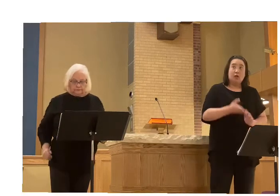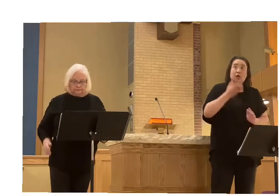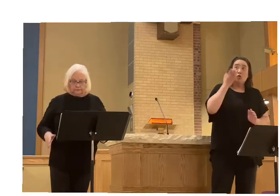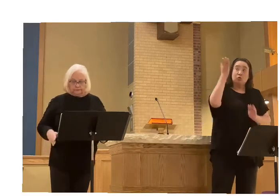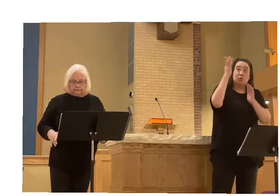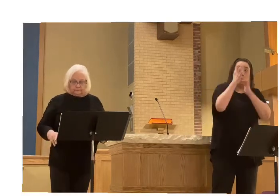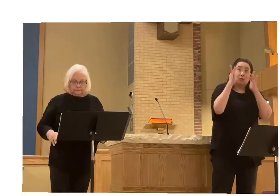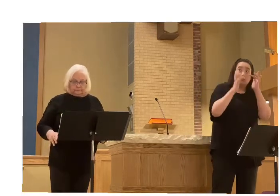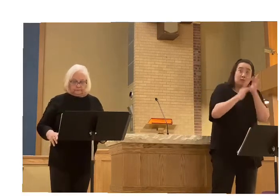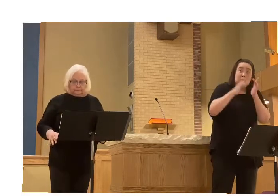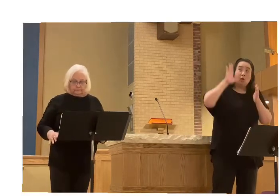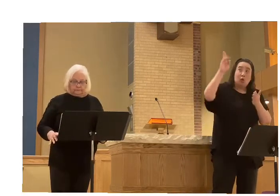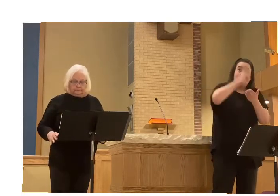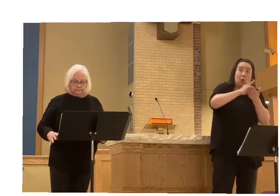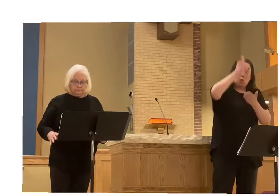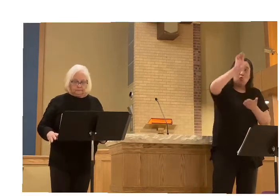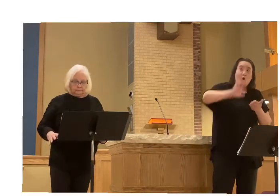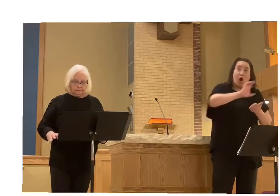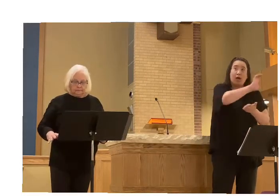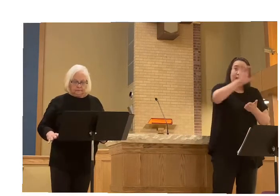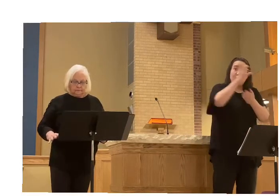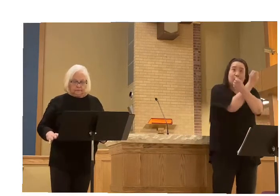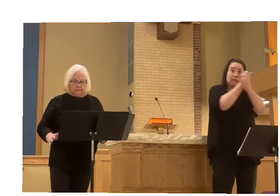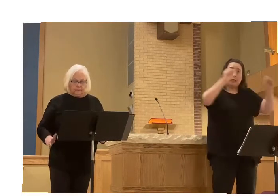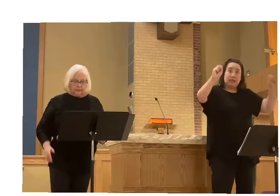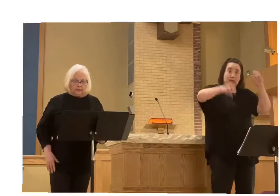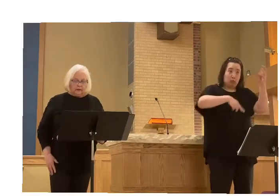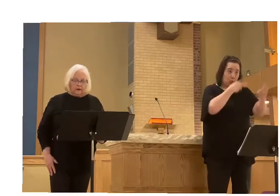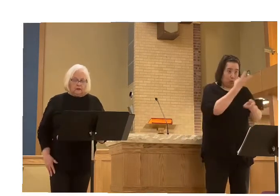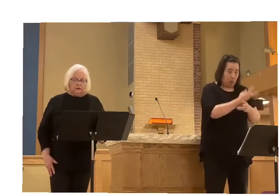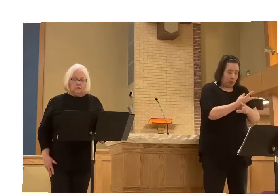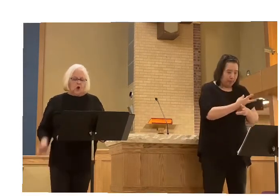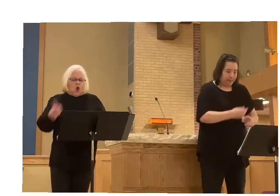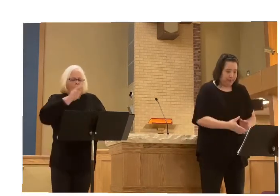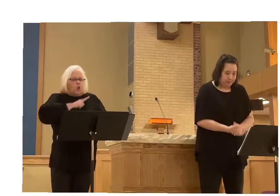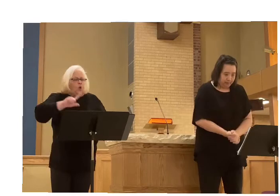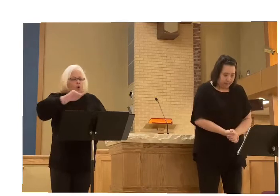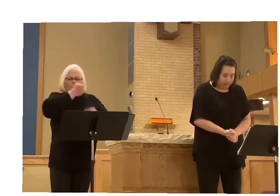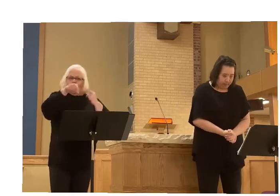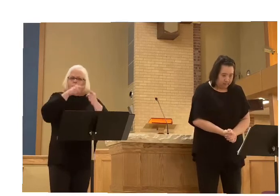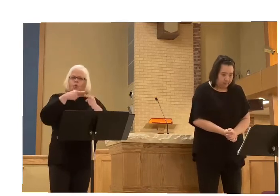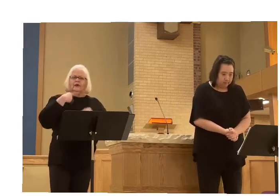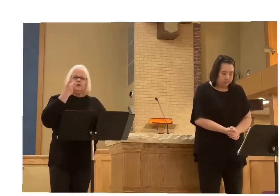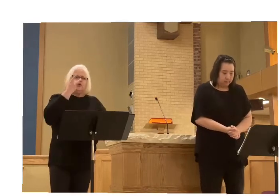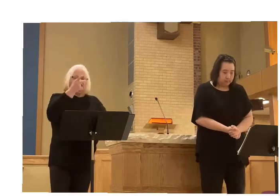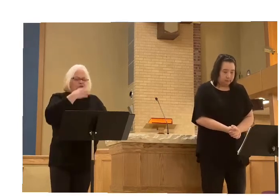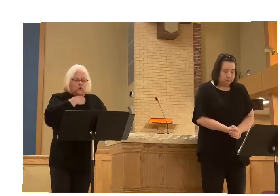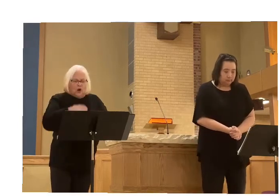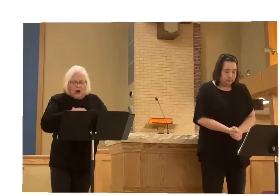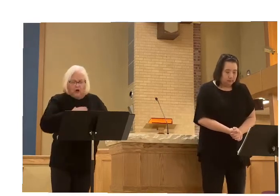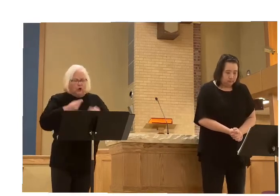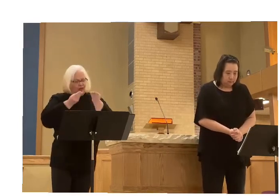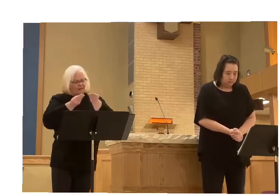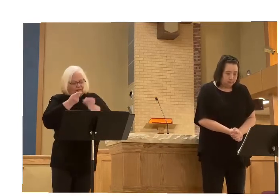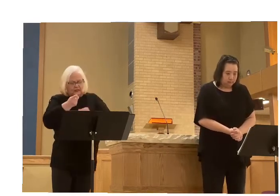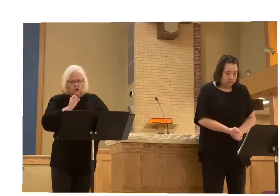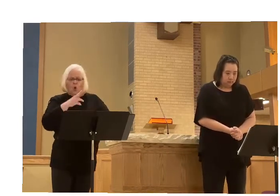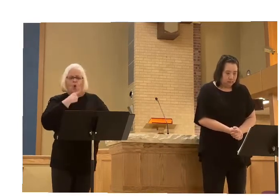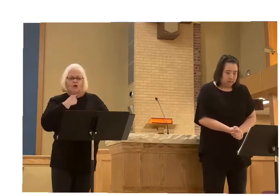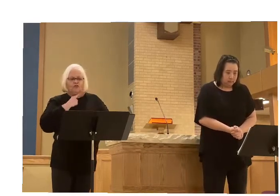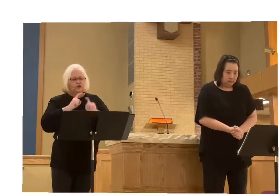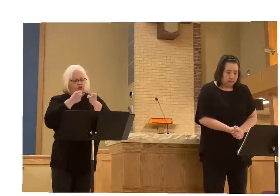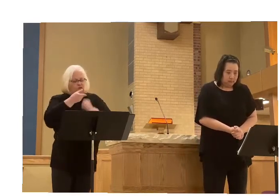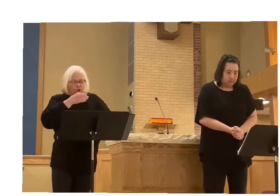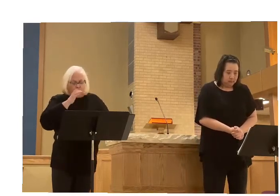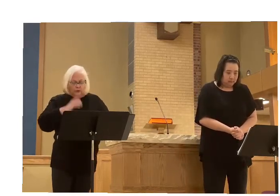holy cross, you have redeemed the world. Lord, when did we see you hungry and feed you, or thirsty and give